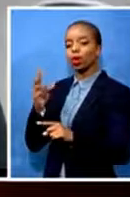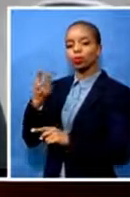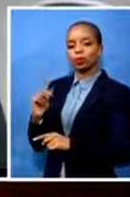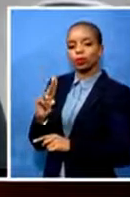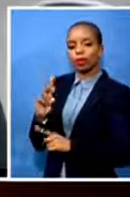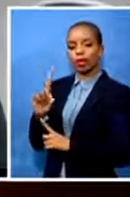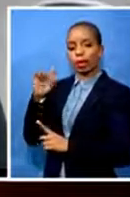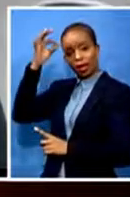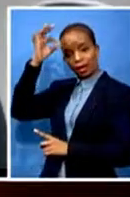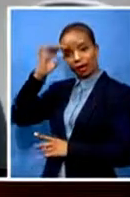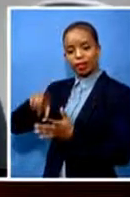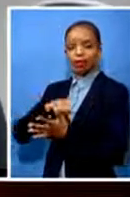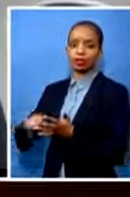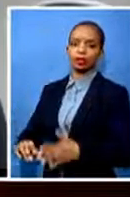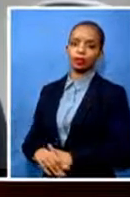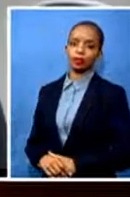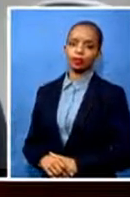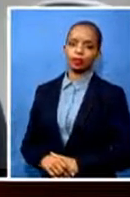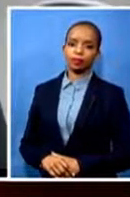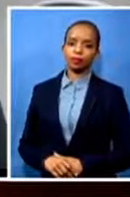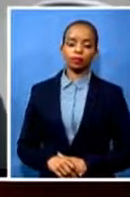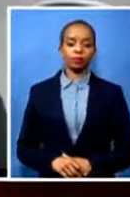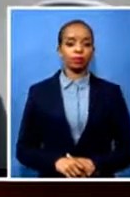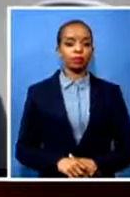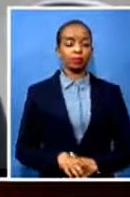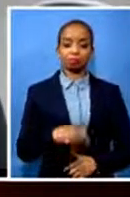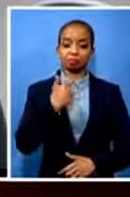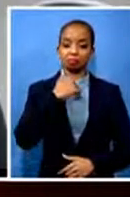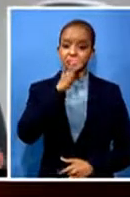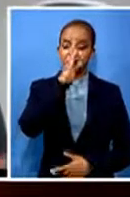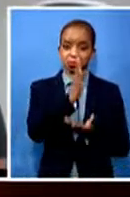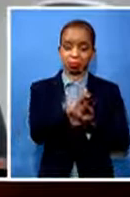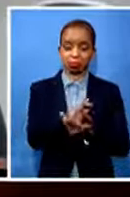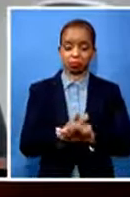To tell the truth, I can safely say we still are within